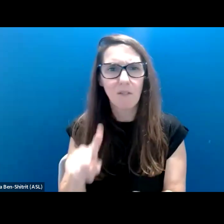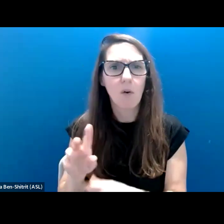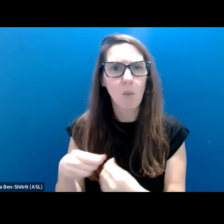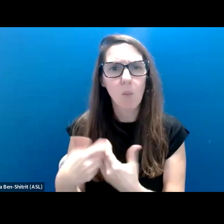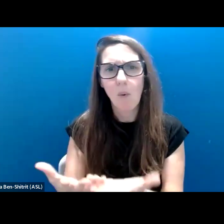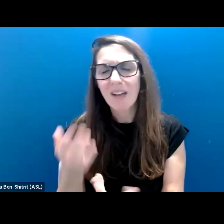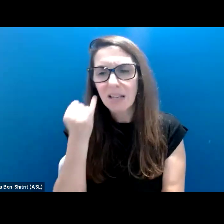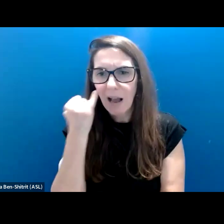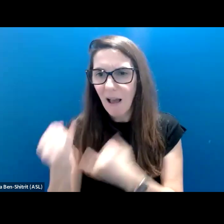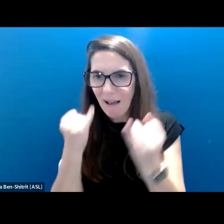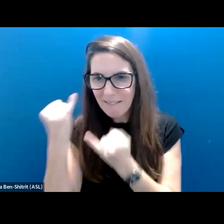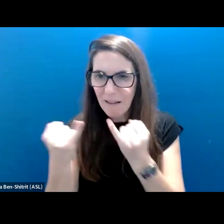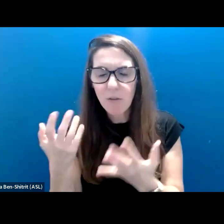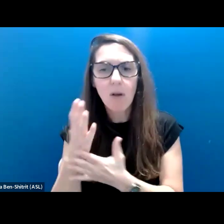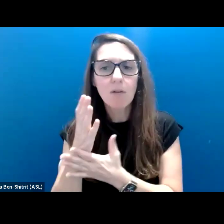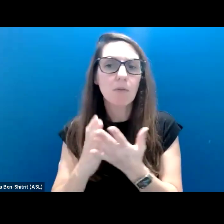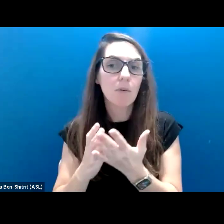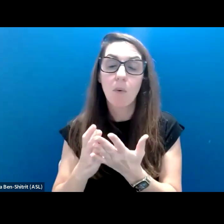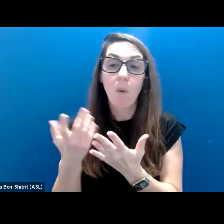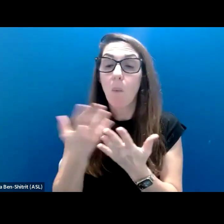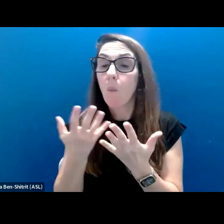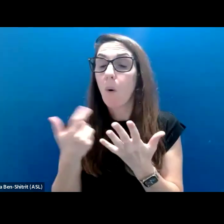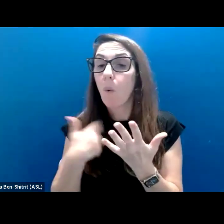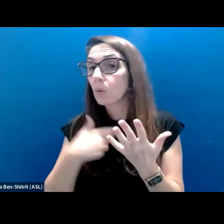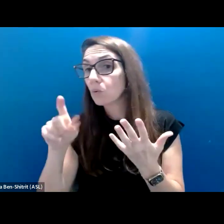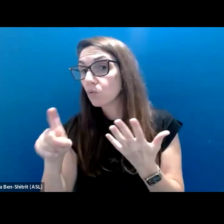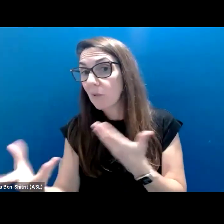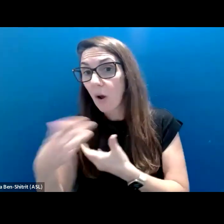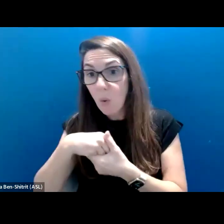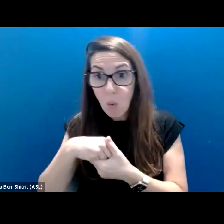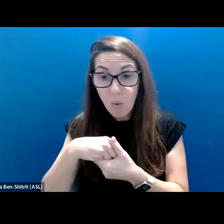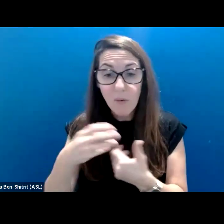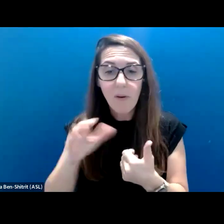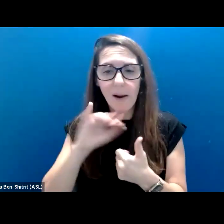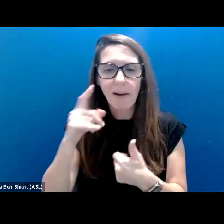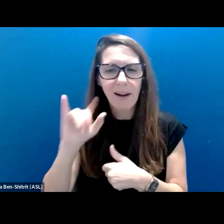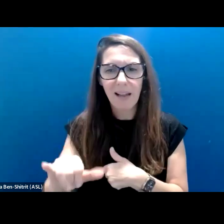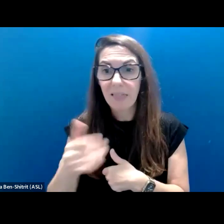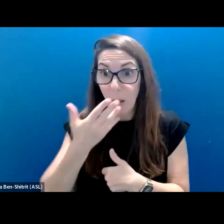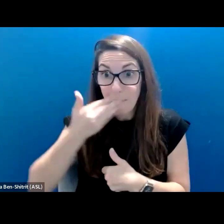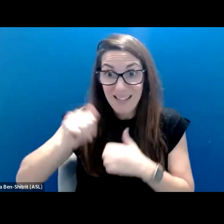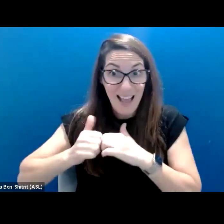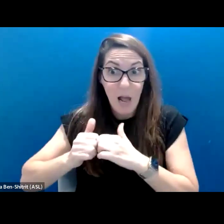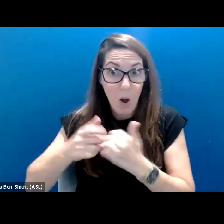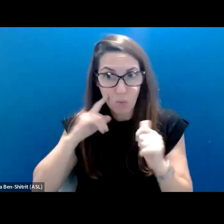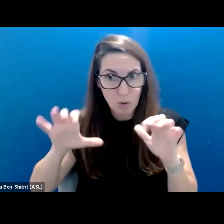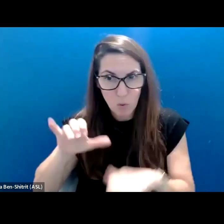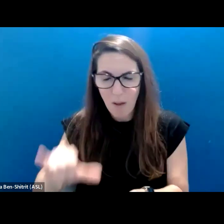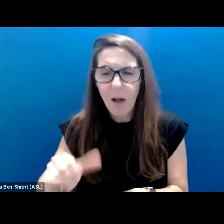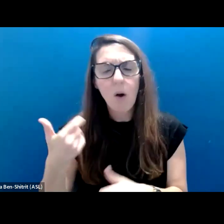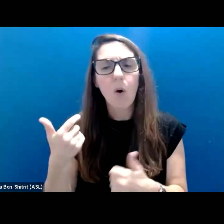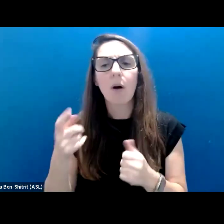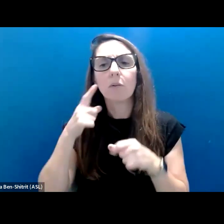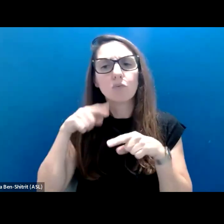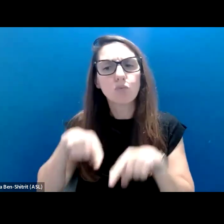providing ideas for things that we should be looking at. And that's probably something that is best done in the